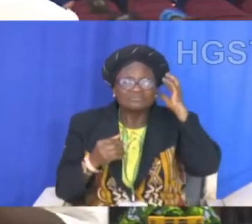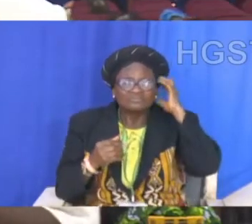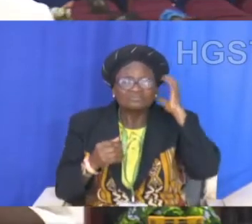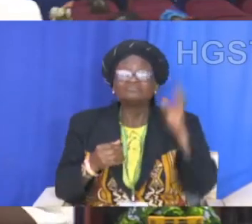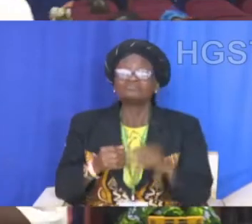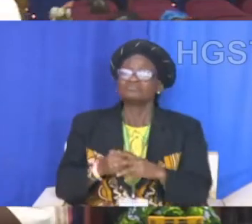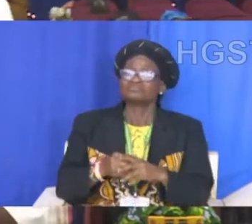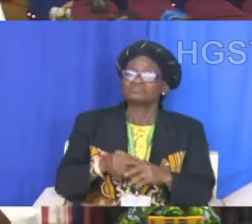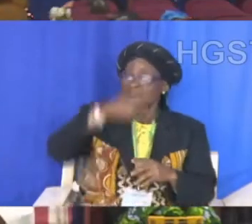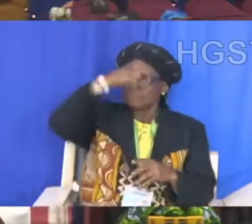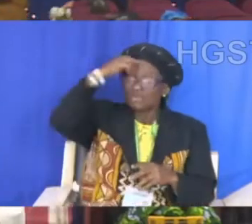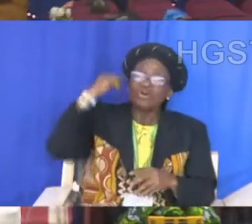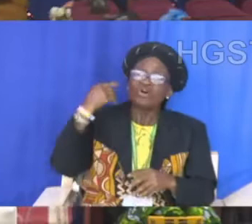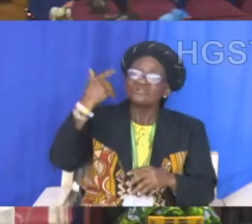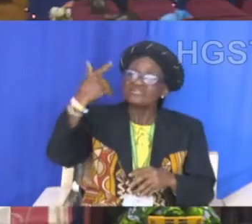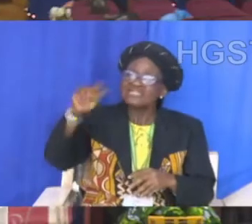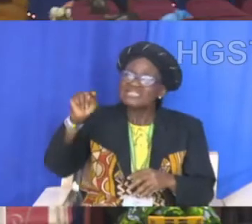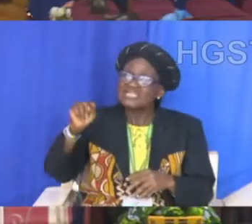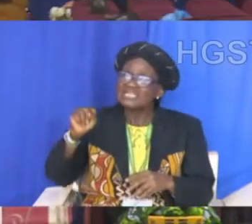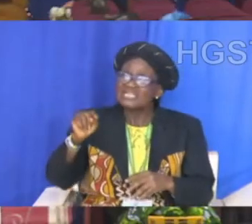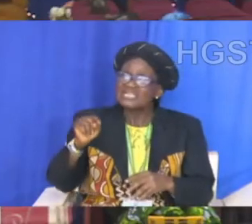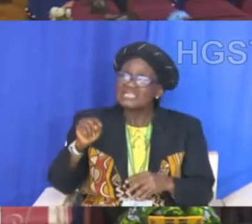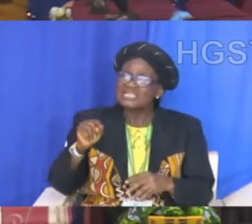Because the enemy can smell fear.